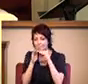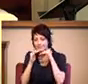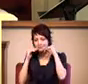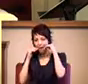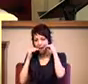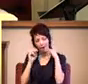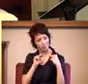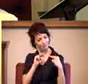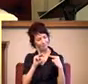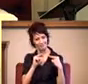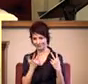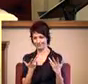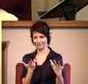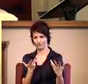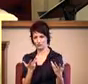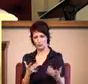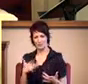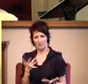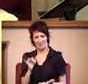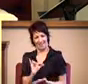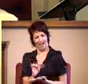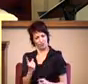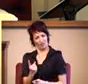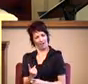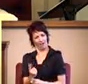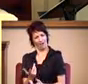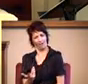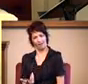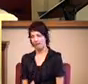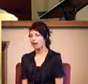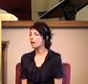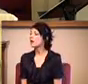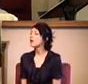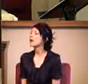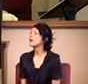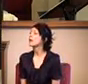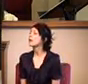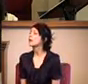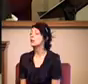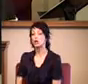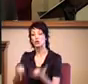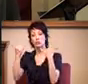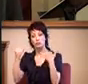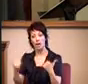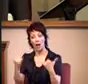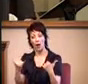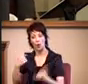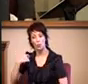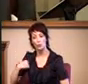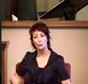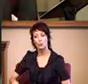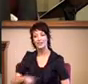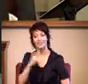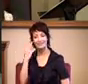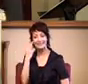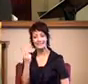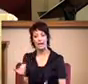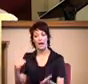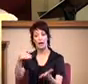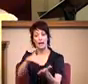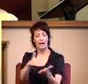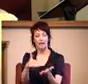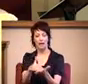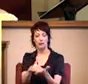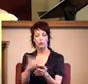supermarket? Amen? Right. You know, and currently what we have been seeing, the